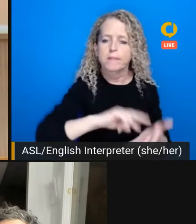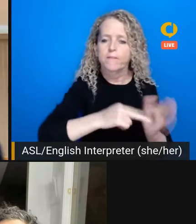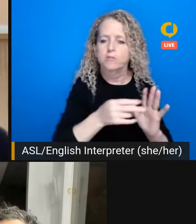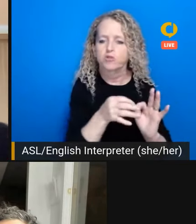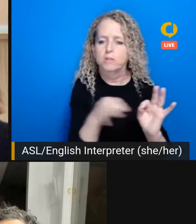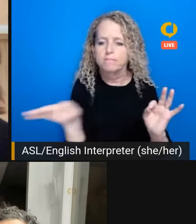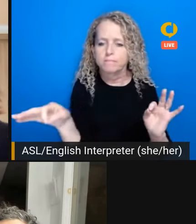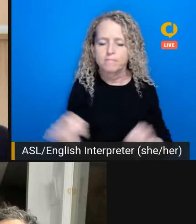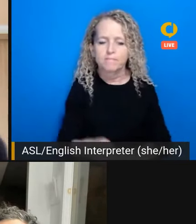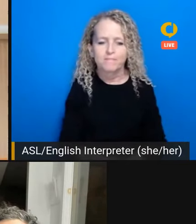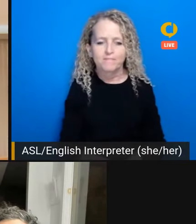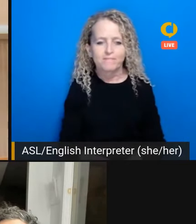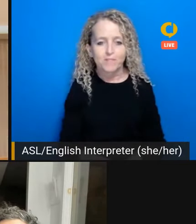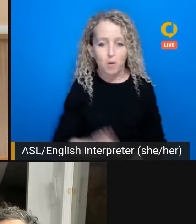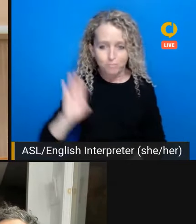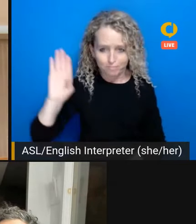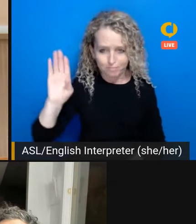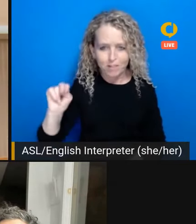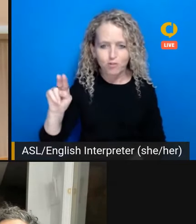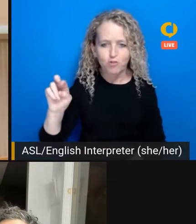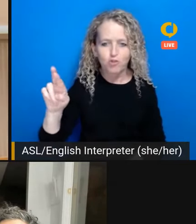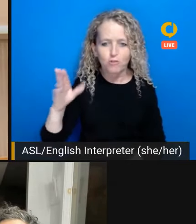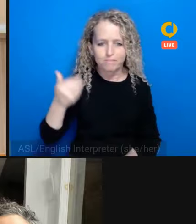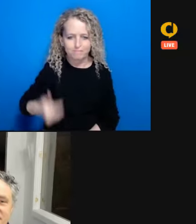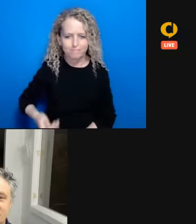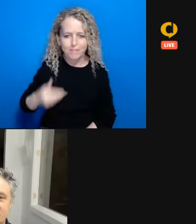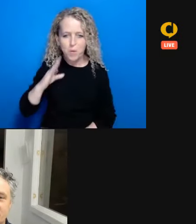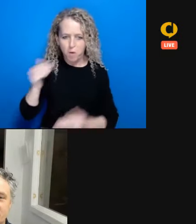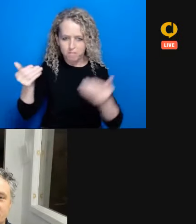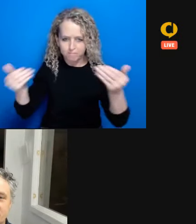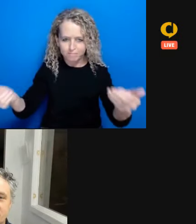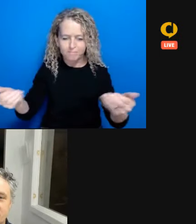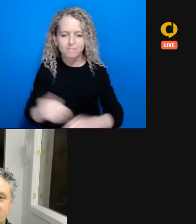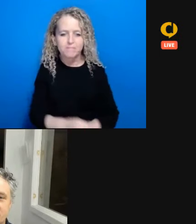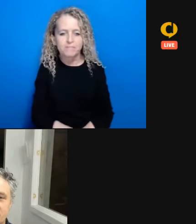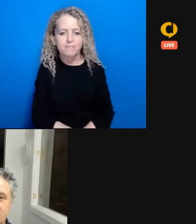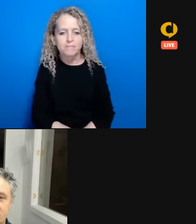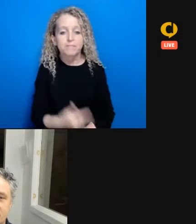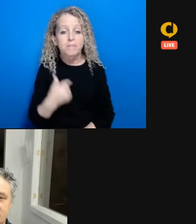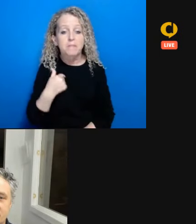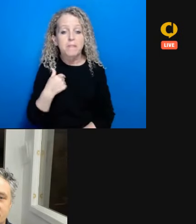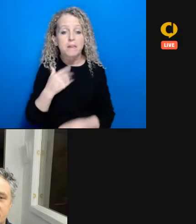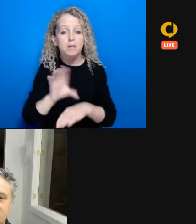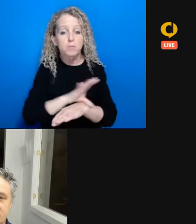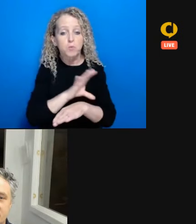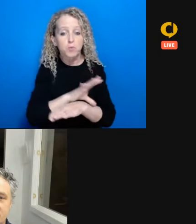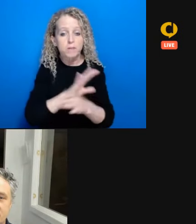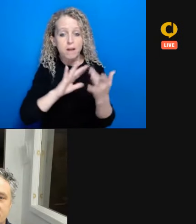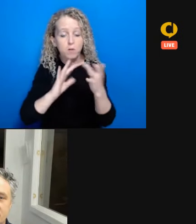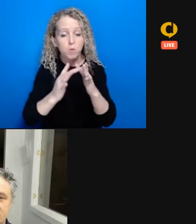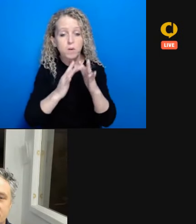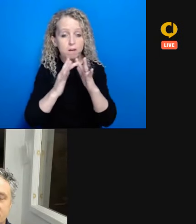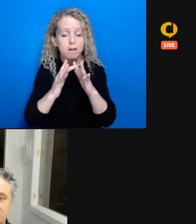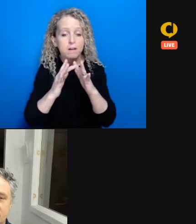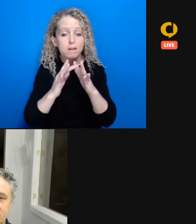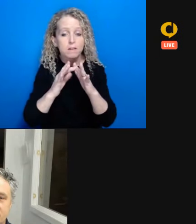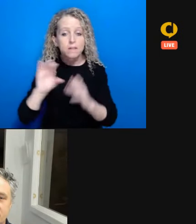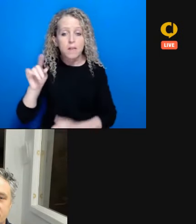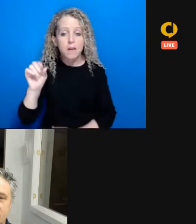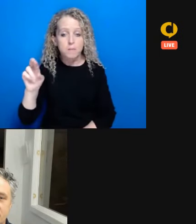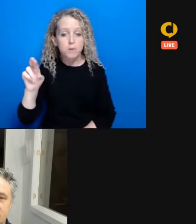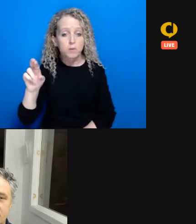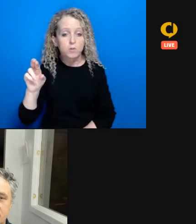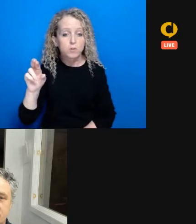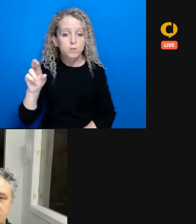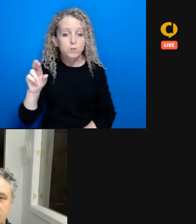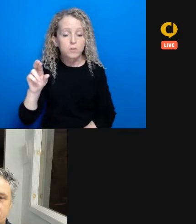So, let me jump in. And well, I am a computer network cybersecurity researcher. So I'm looking at this